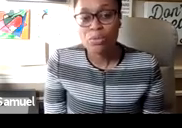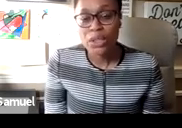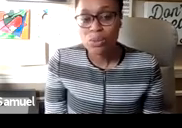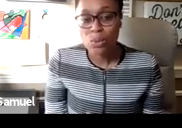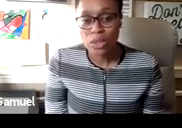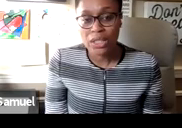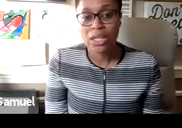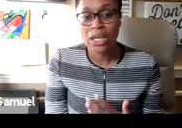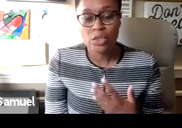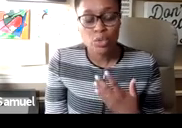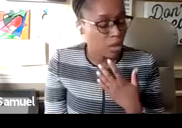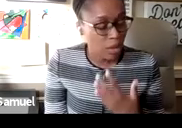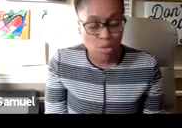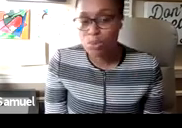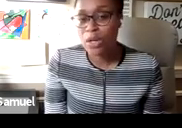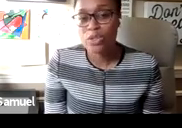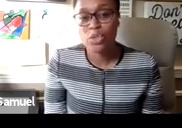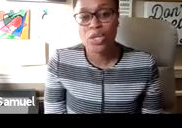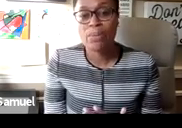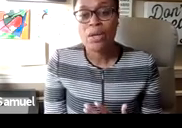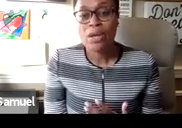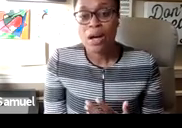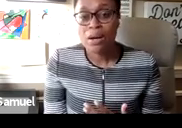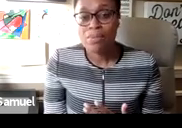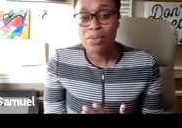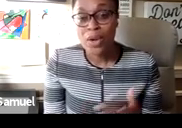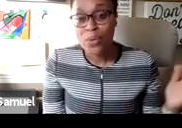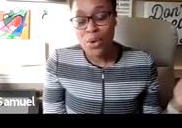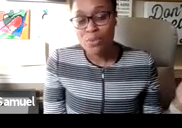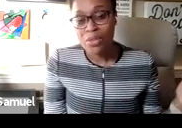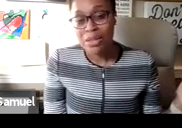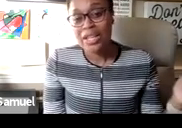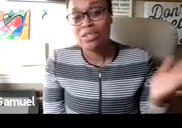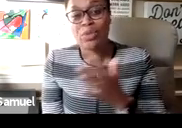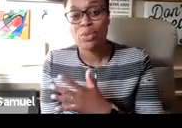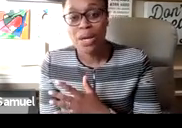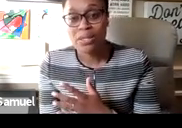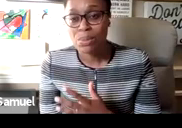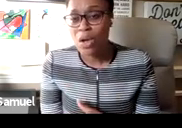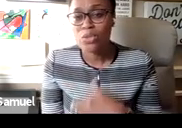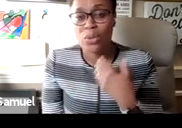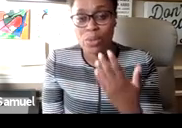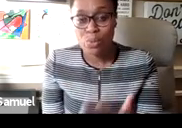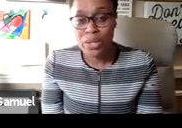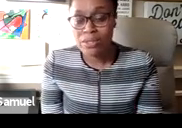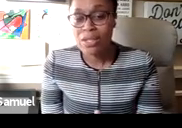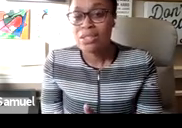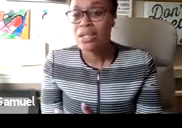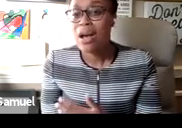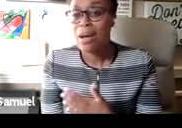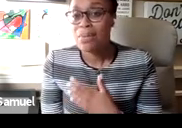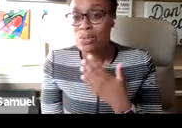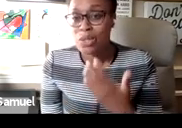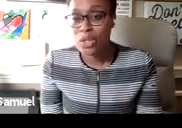with us who are really working in close partnership, not only over the last few months, but also in the